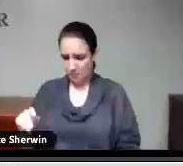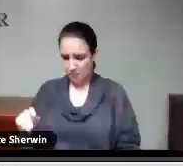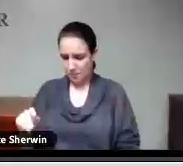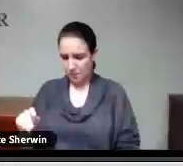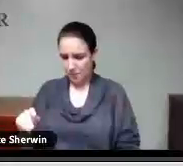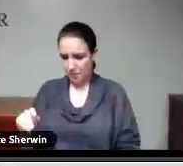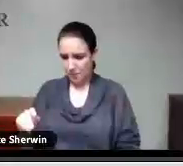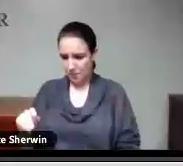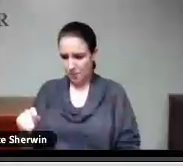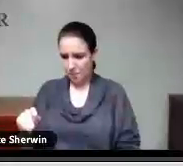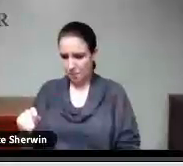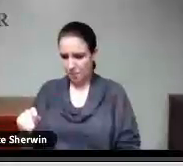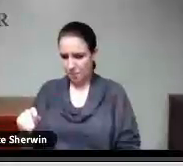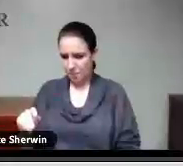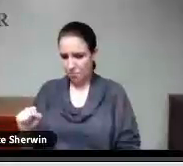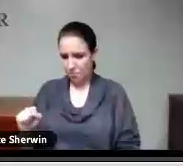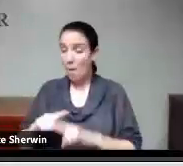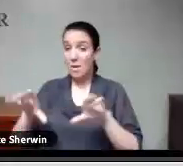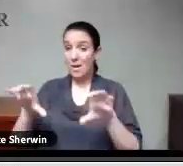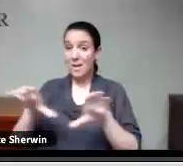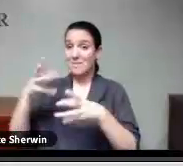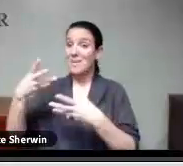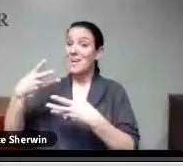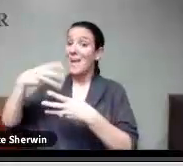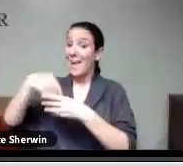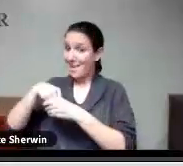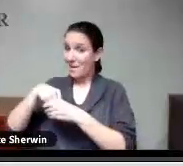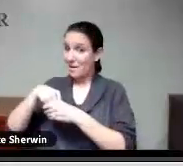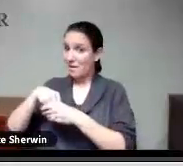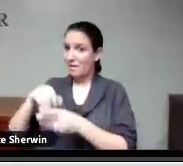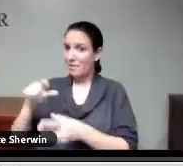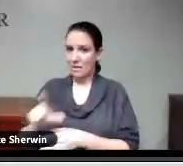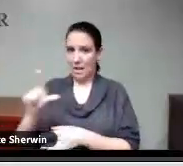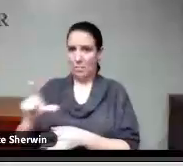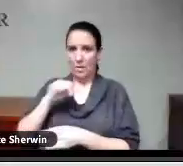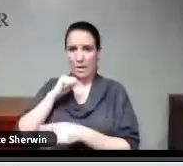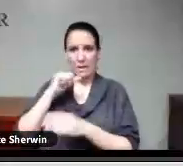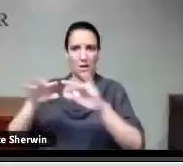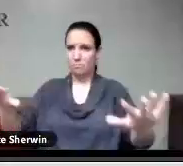it's specifically in the library, which is not as widespread.